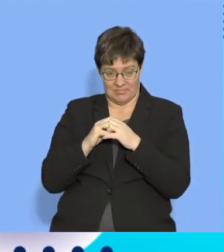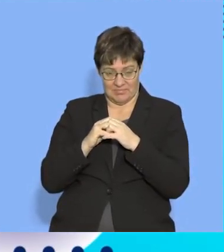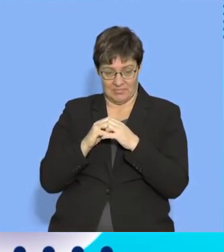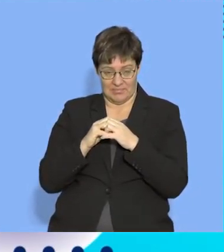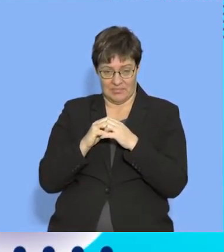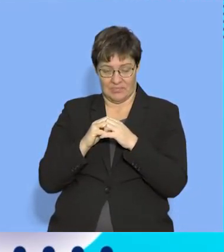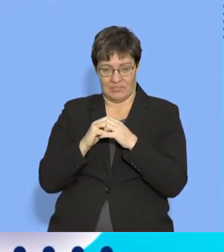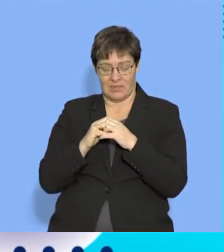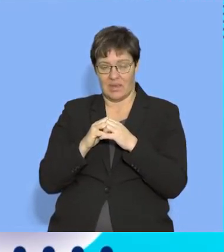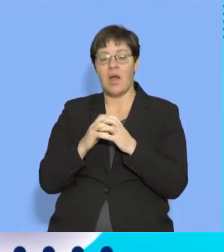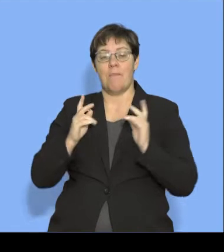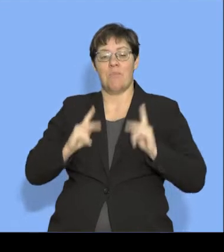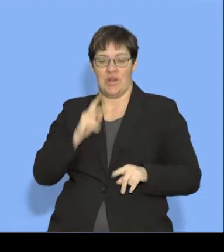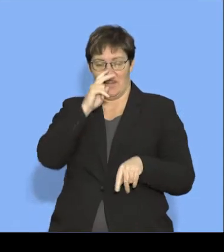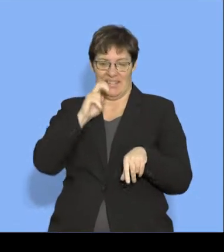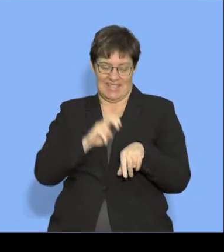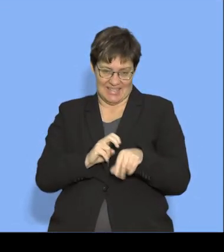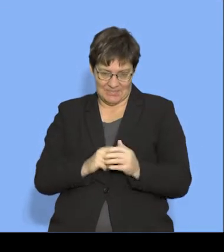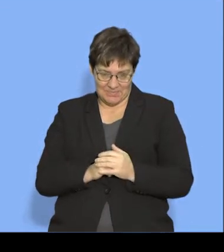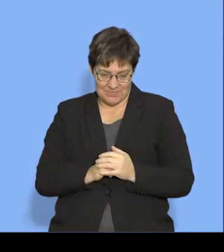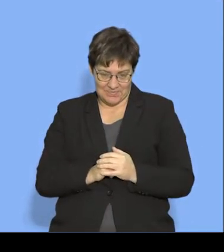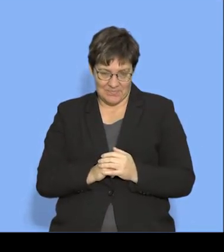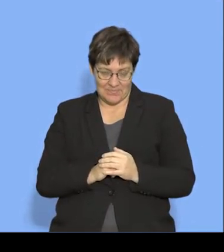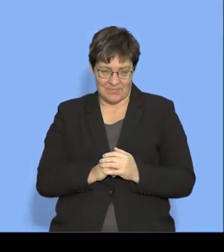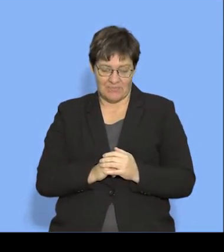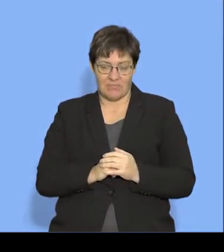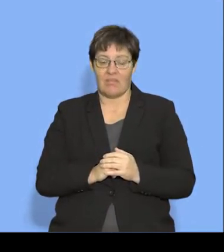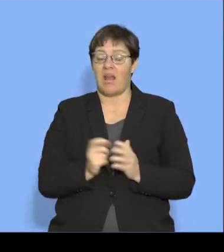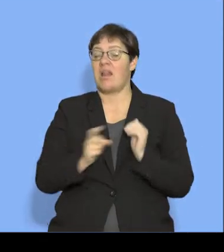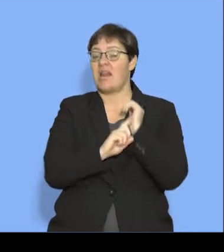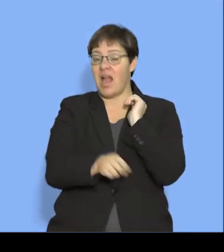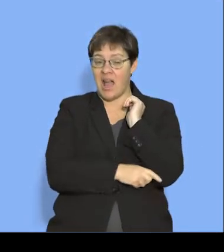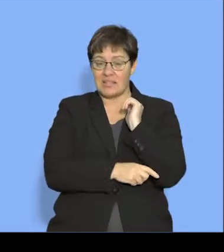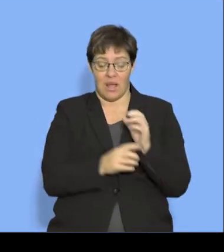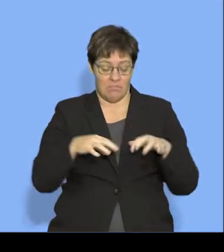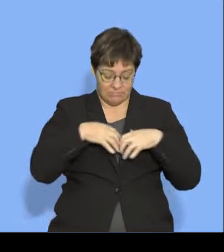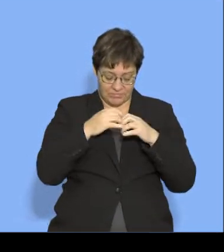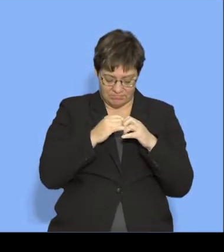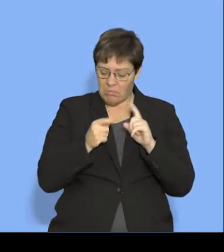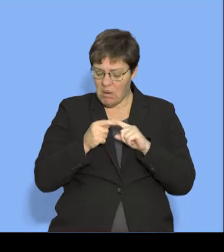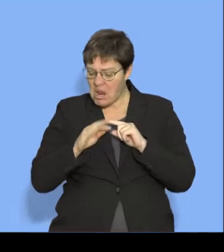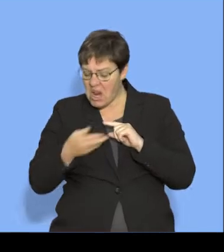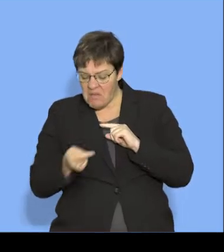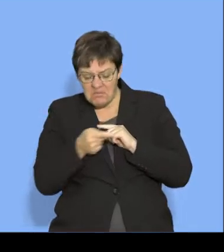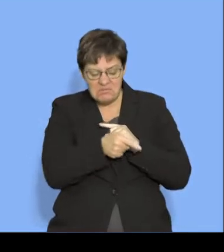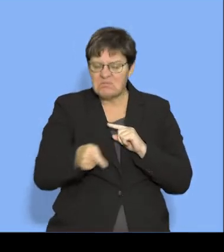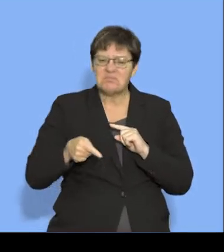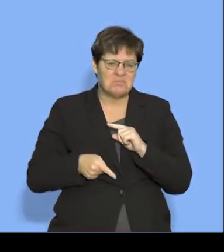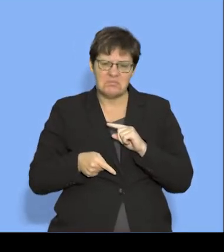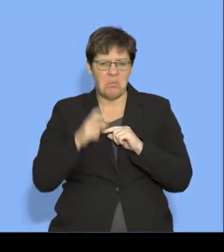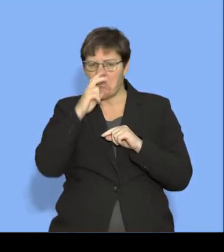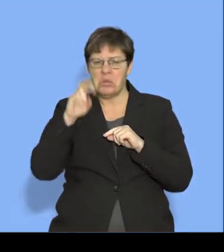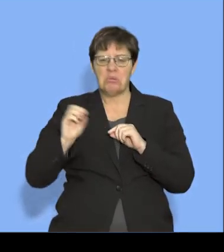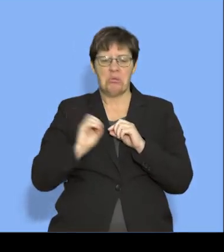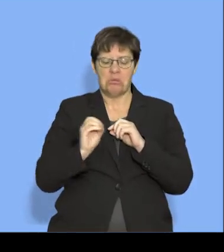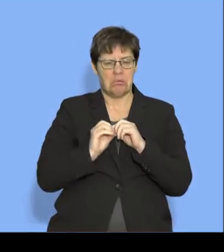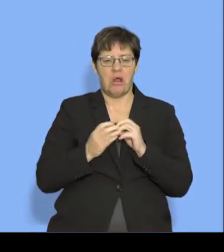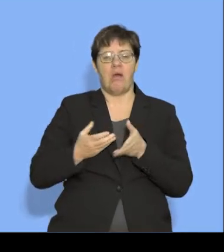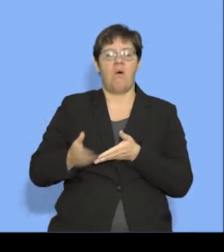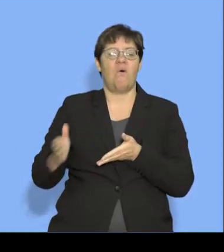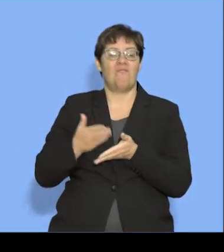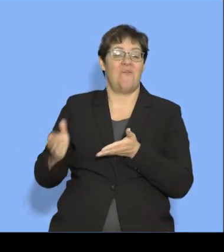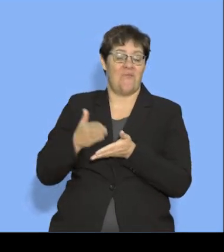put together into what the body and the cells need. And then finally, what happens with parts that are not needed? So